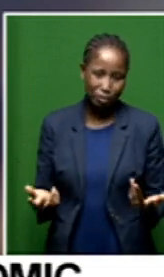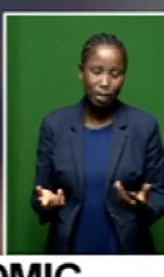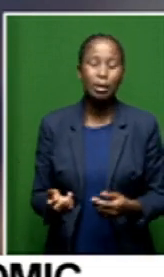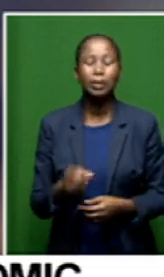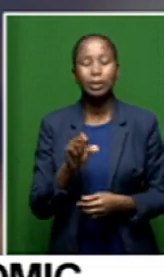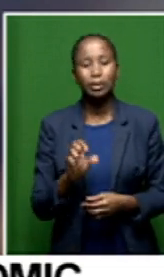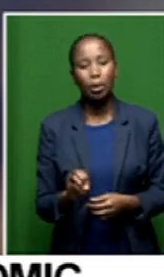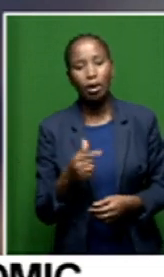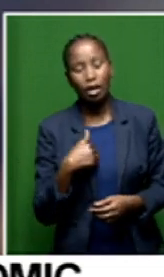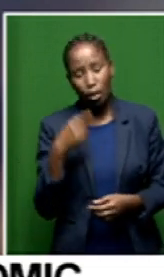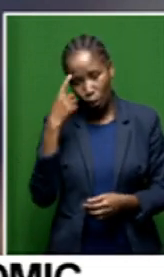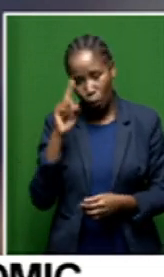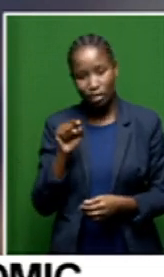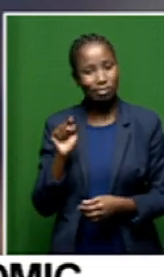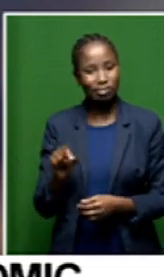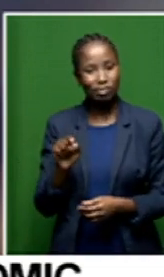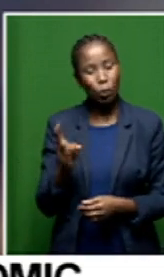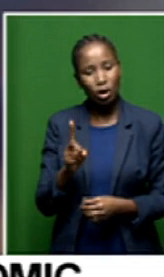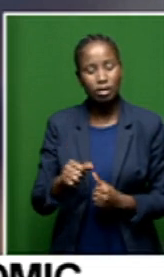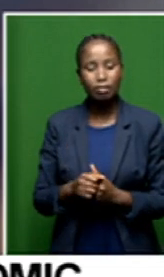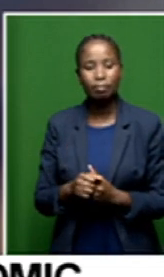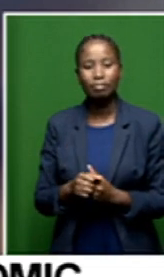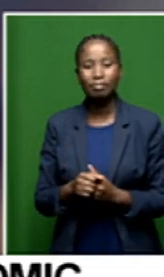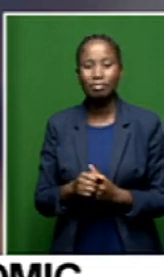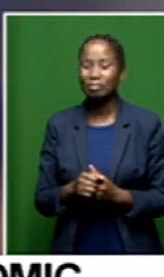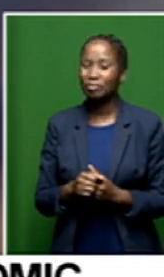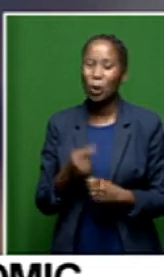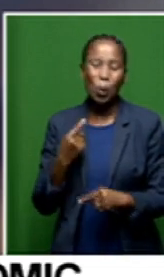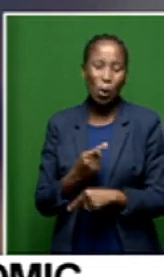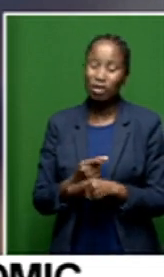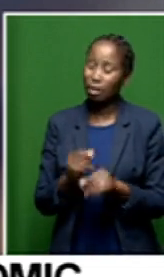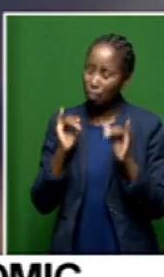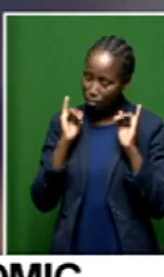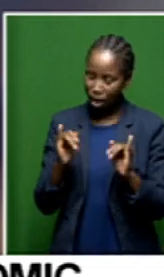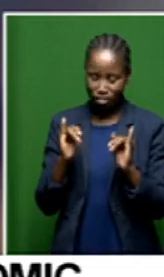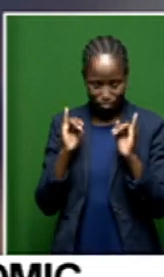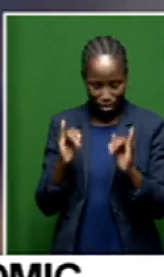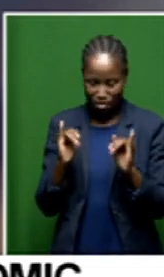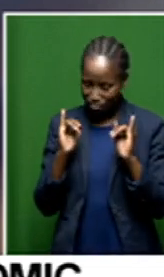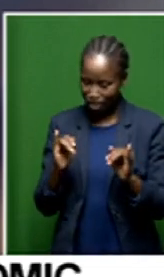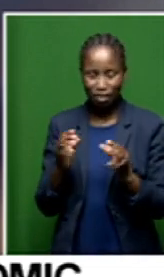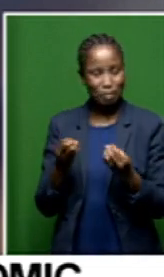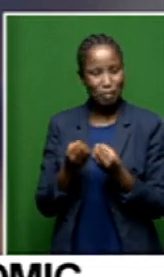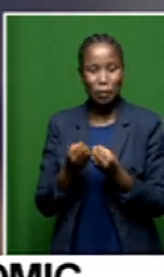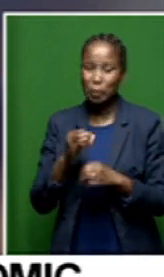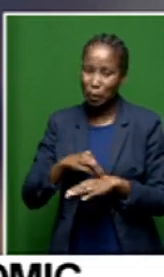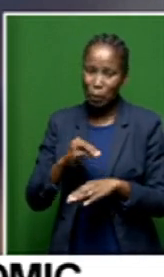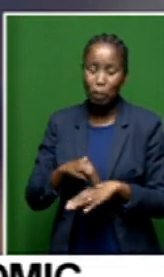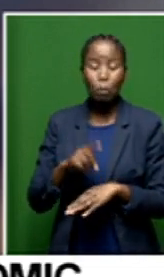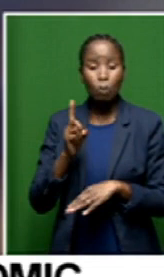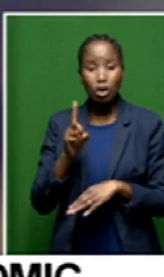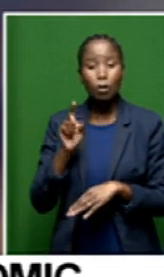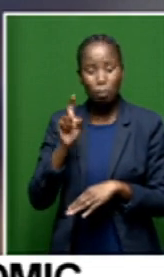think it's really just a basket of bad and wicked problems that we've really just got to ensure that we